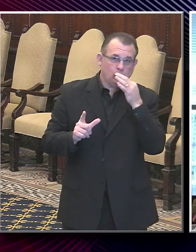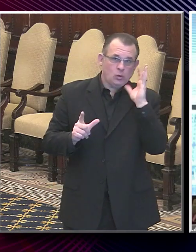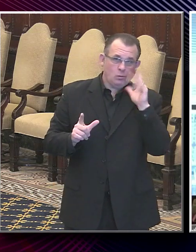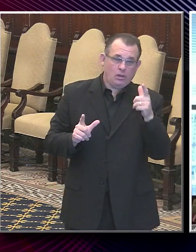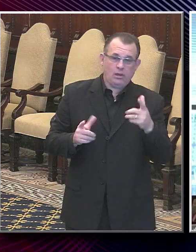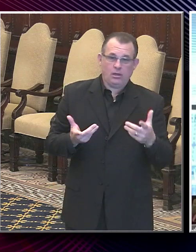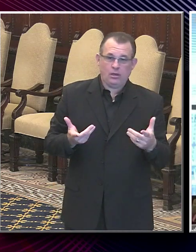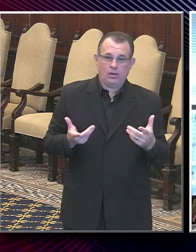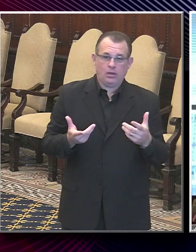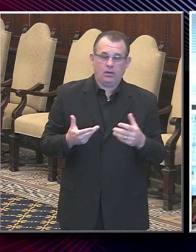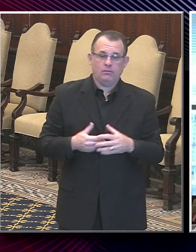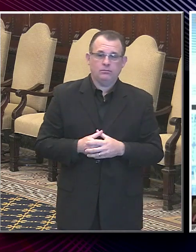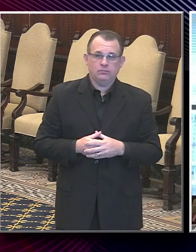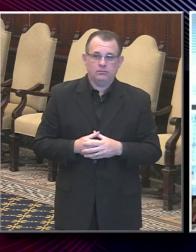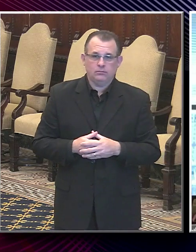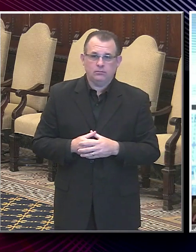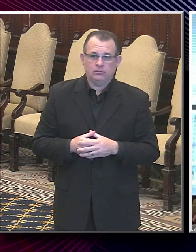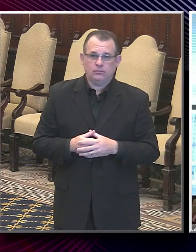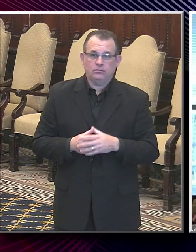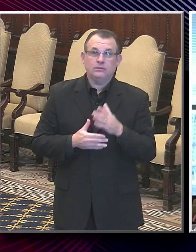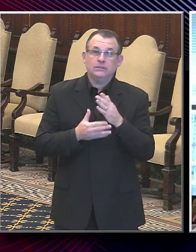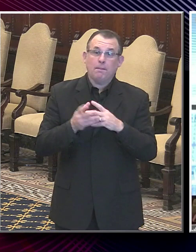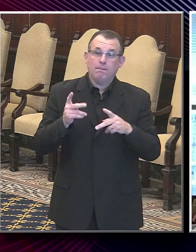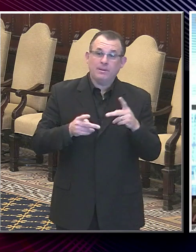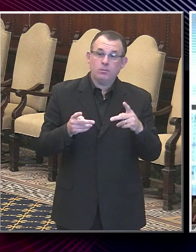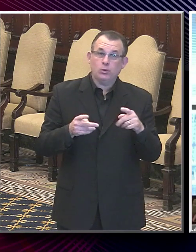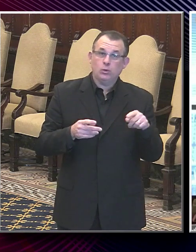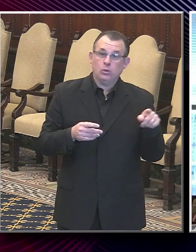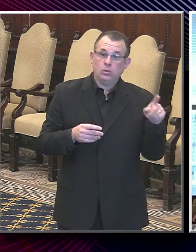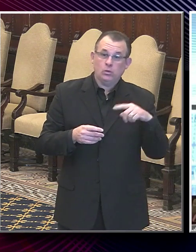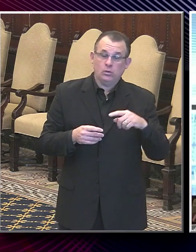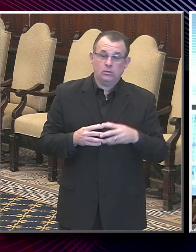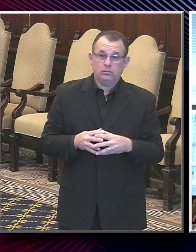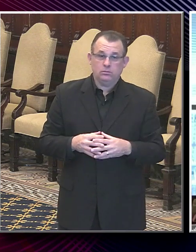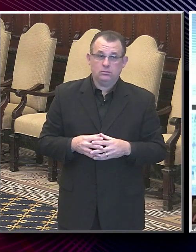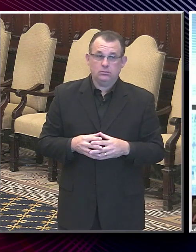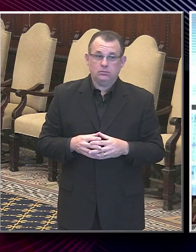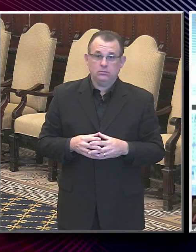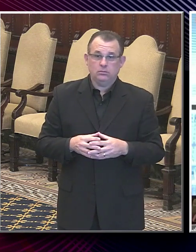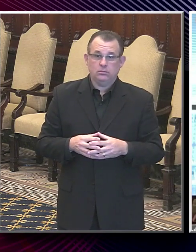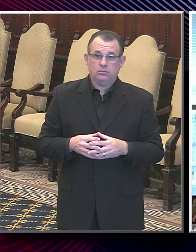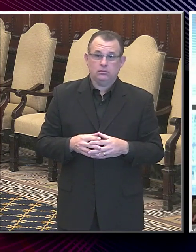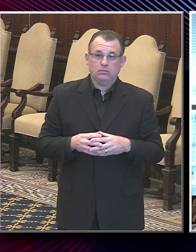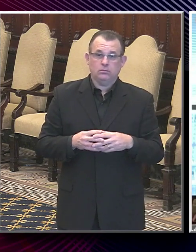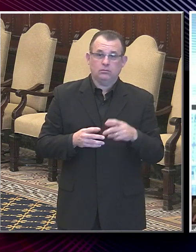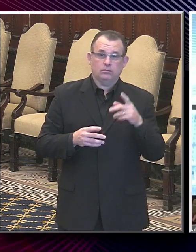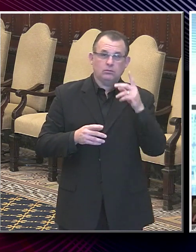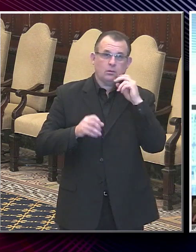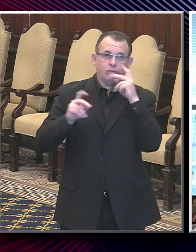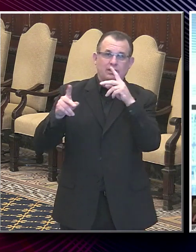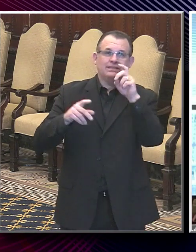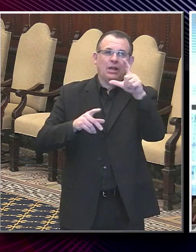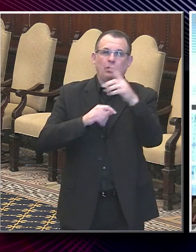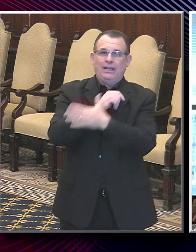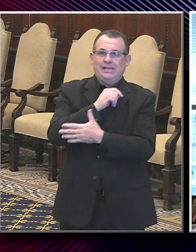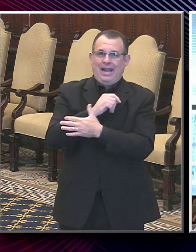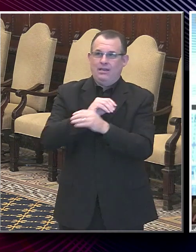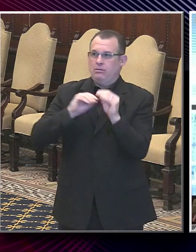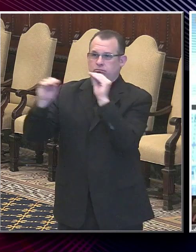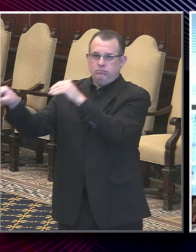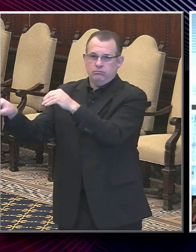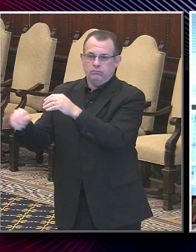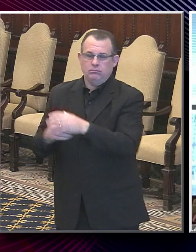also some folks that would have returned to Delaware County, and